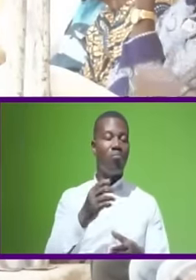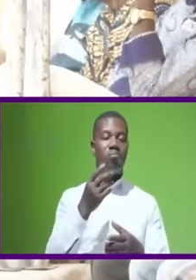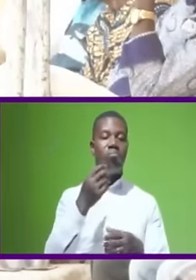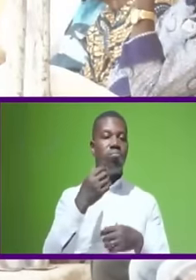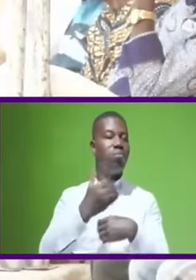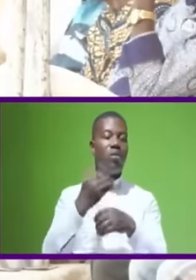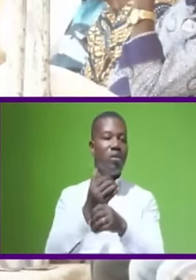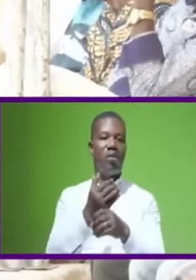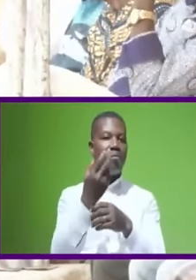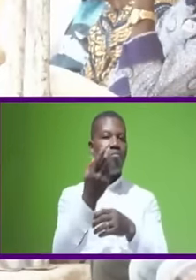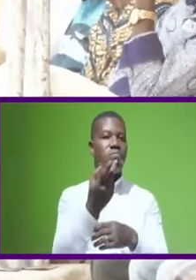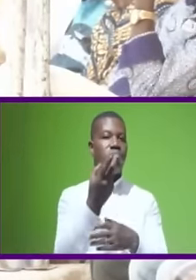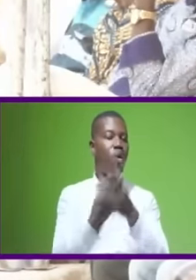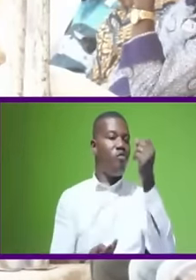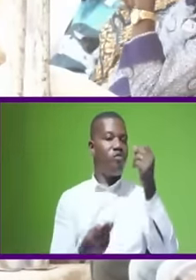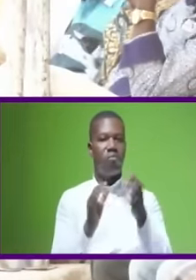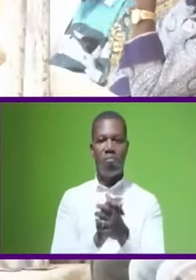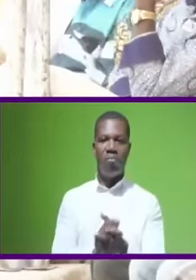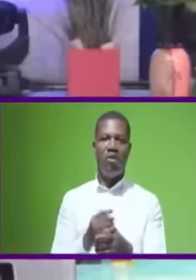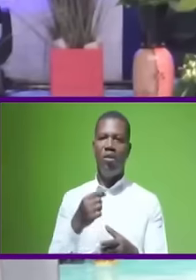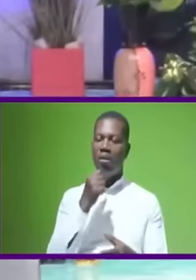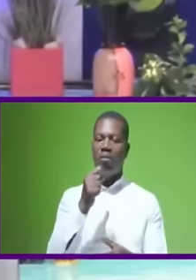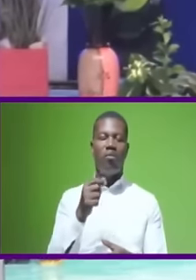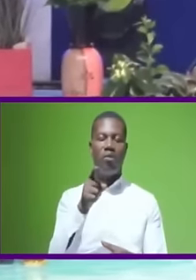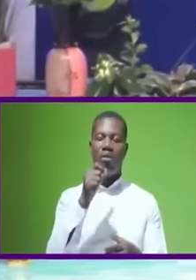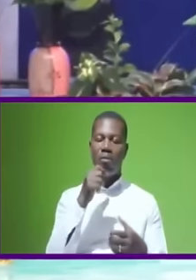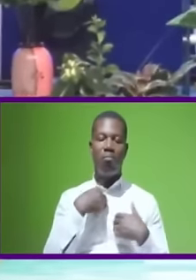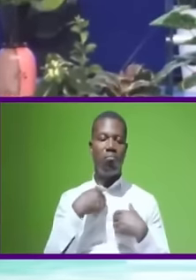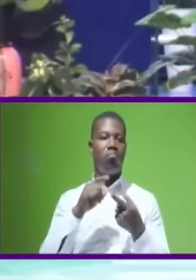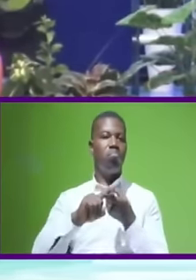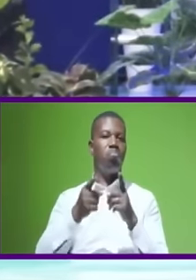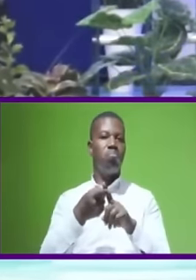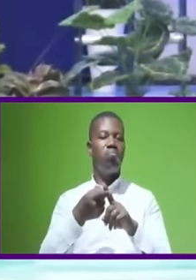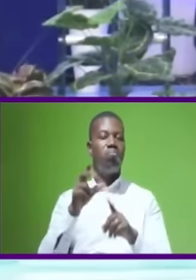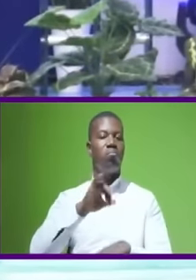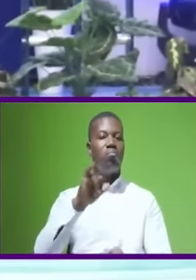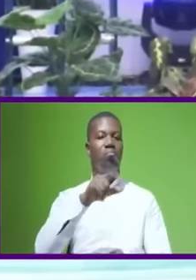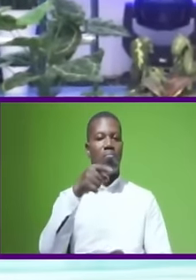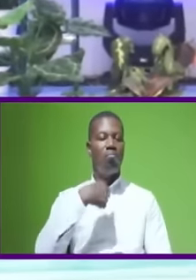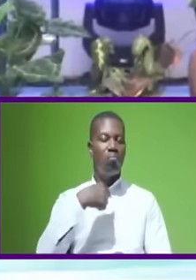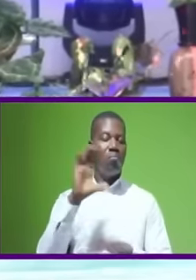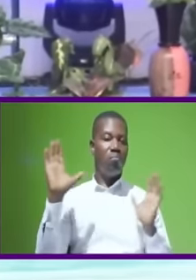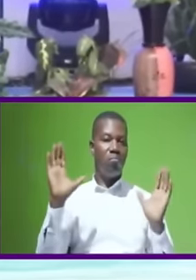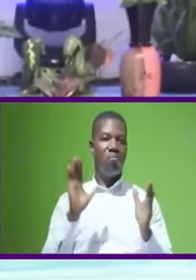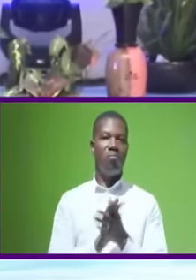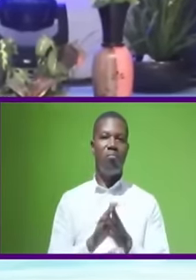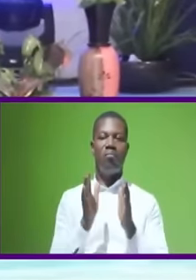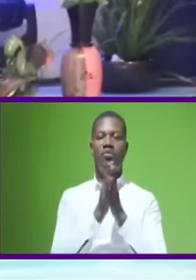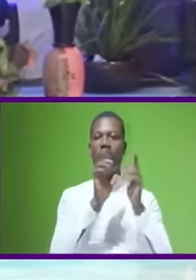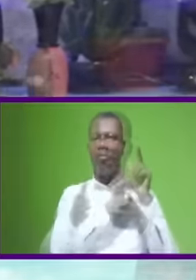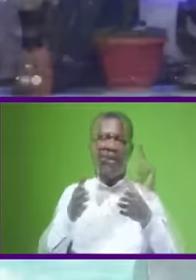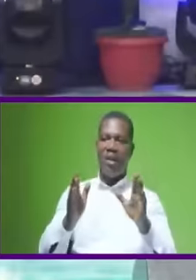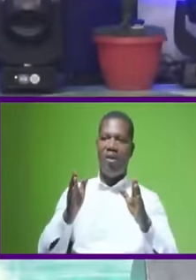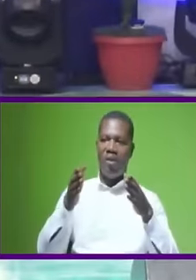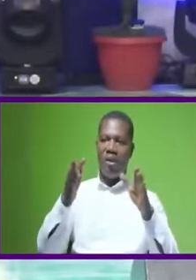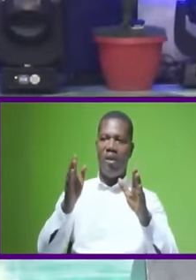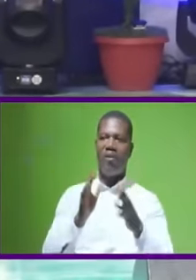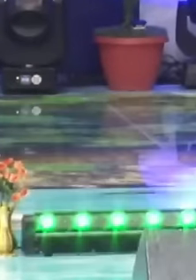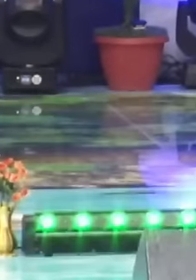not do creation with yeah, you. Me know what they are. Neither does it belong to you and I. Praise the Lord. Hallelujah.